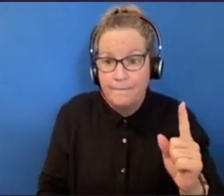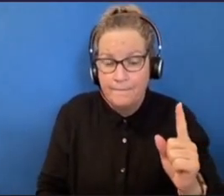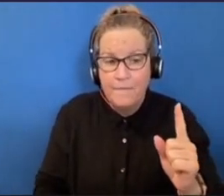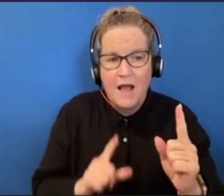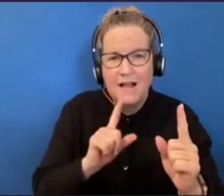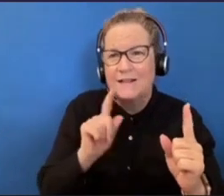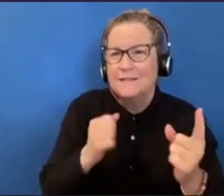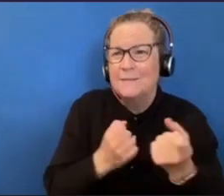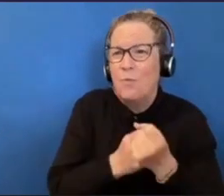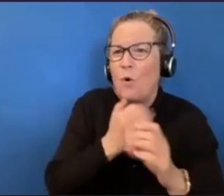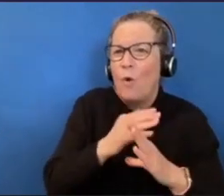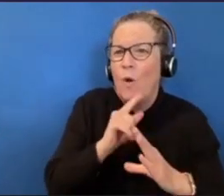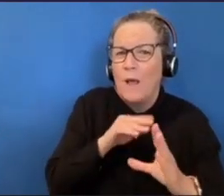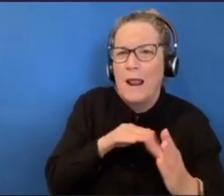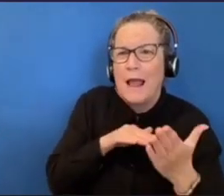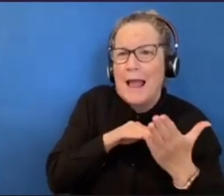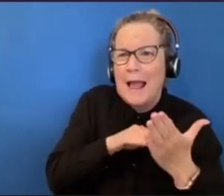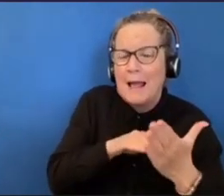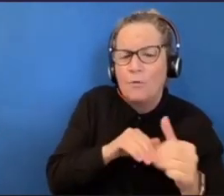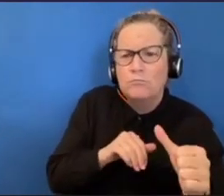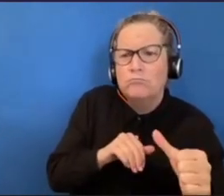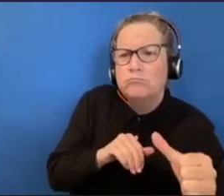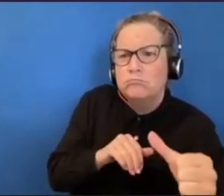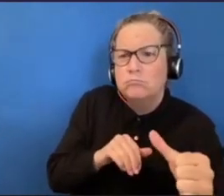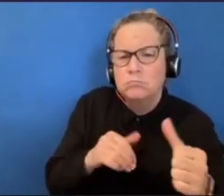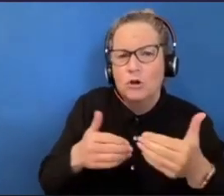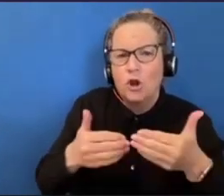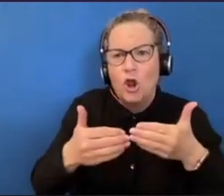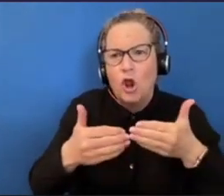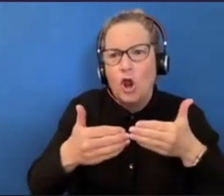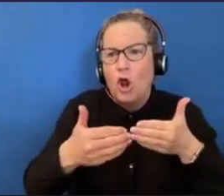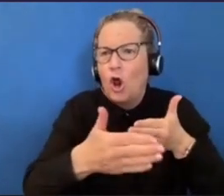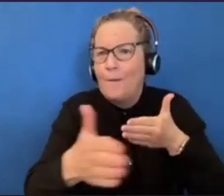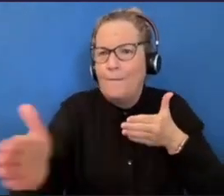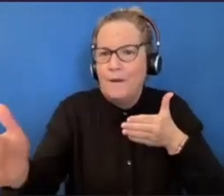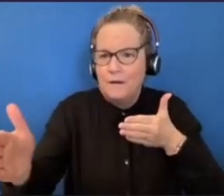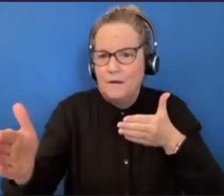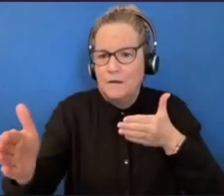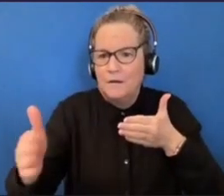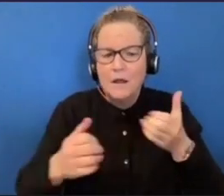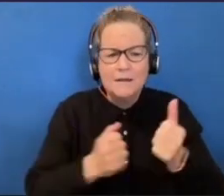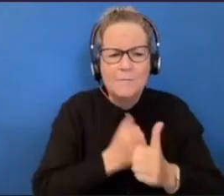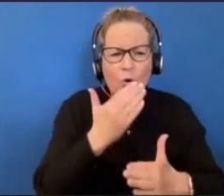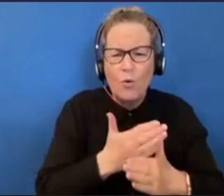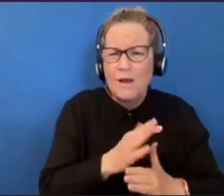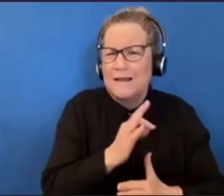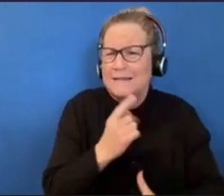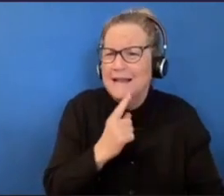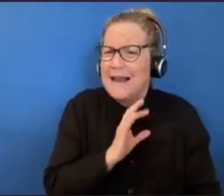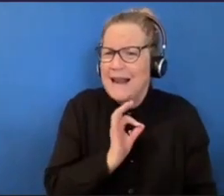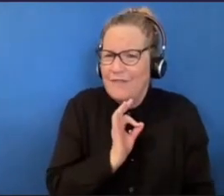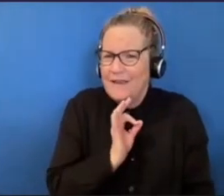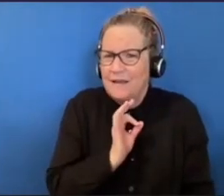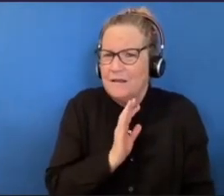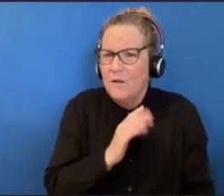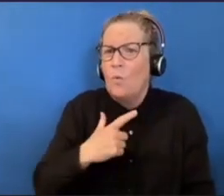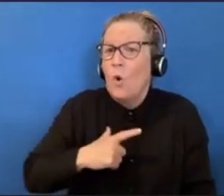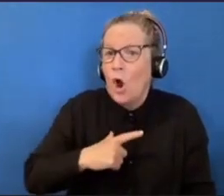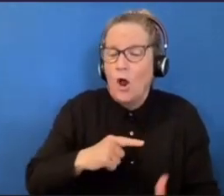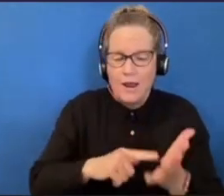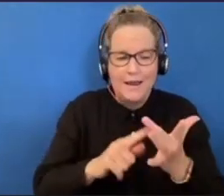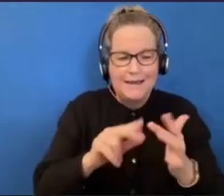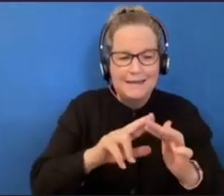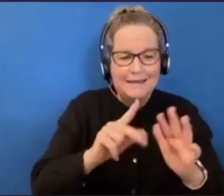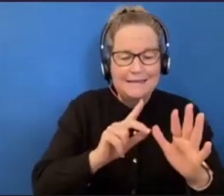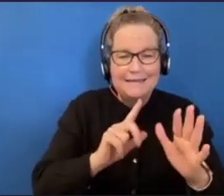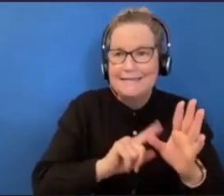open the automatic door opener. And then I expect the supporter not to say a word while Tiffany is the first one who looks into my